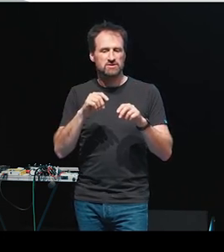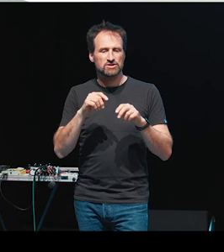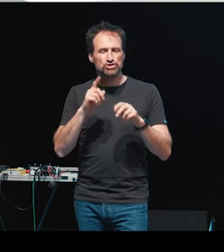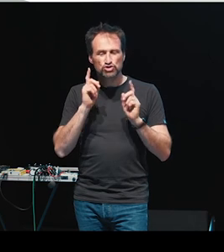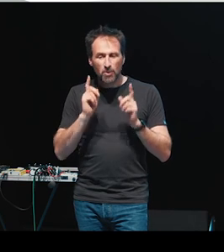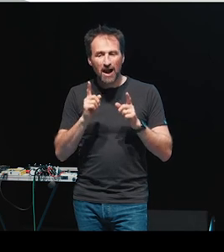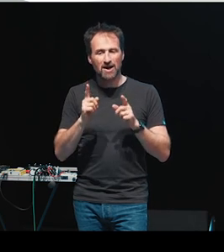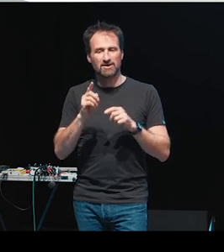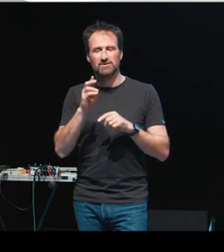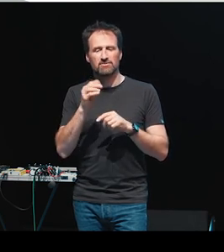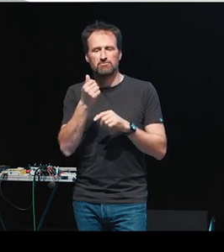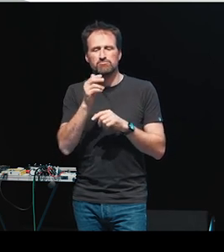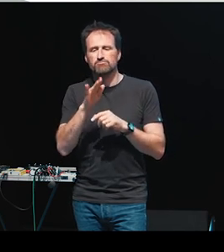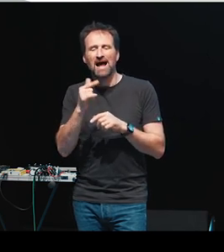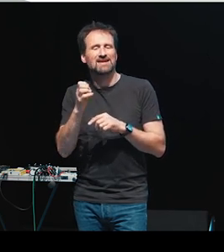network.